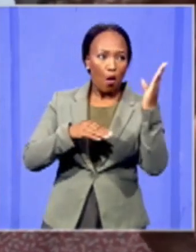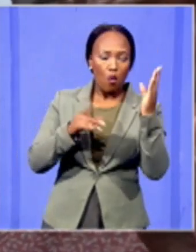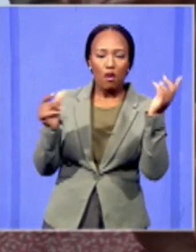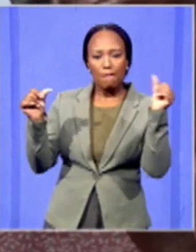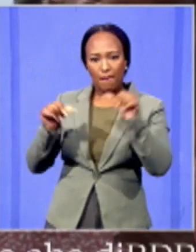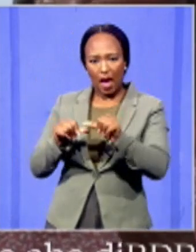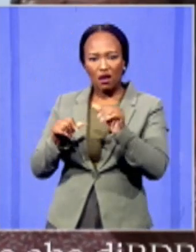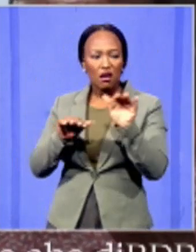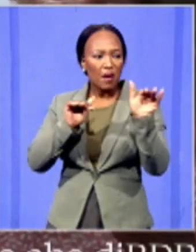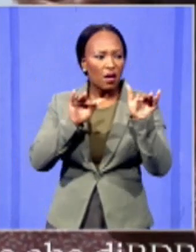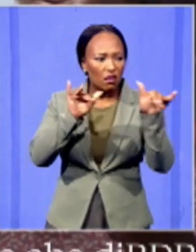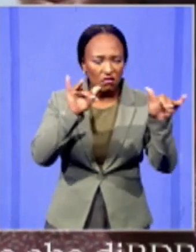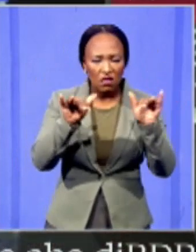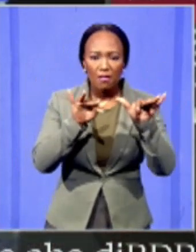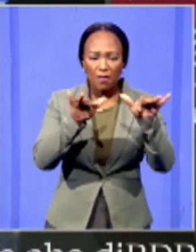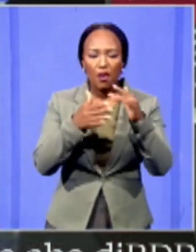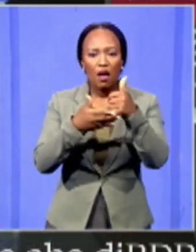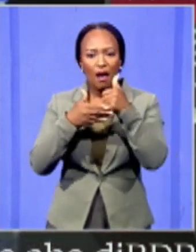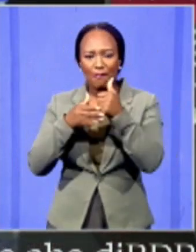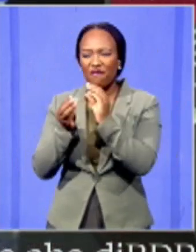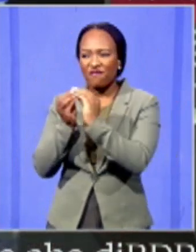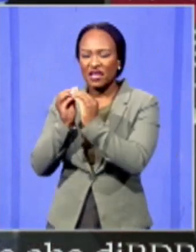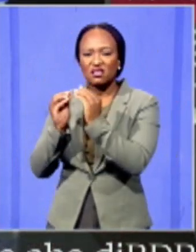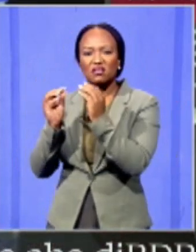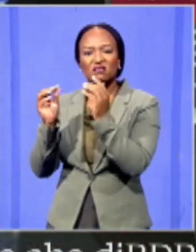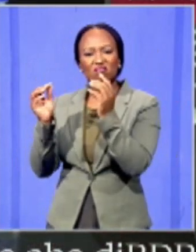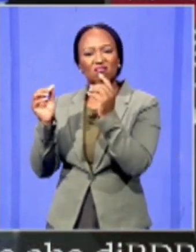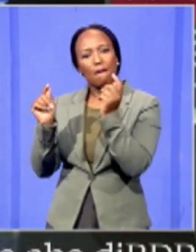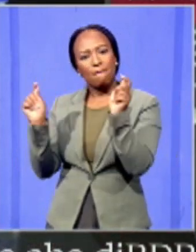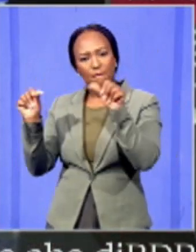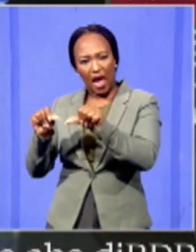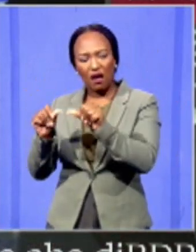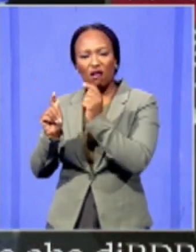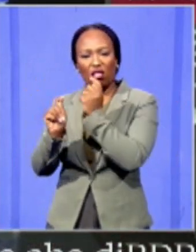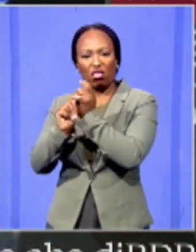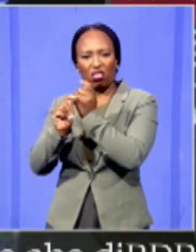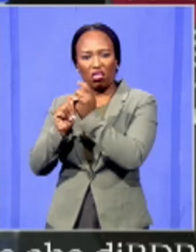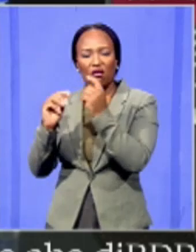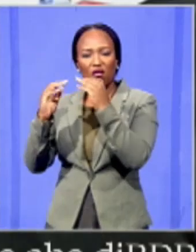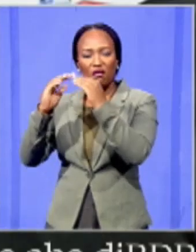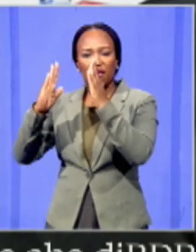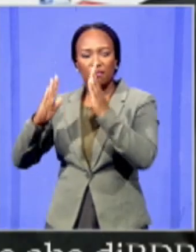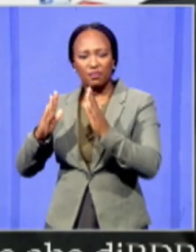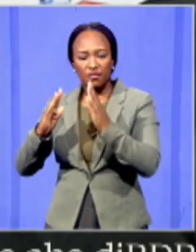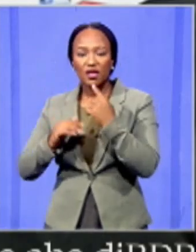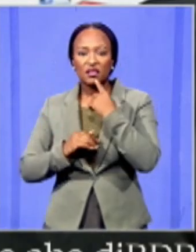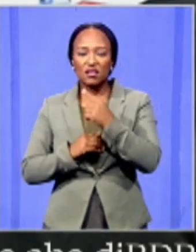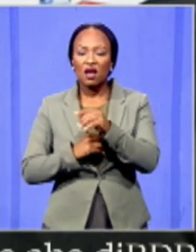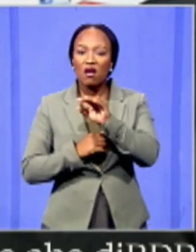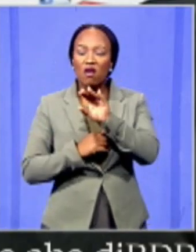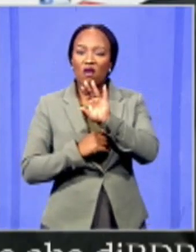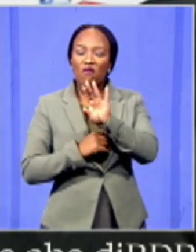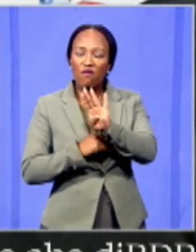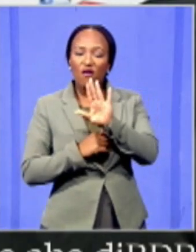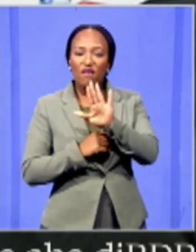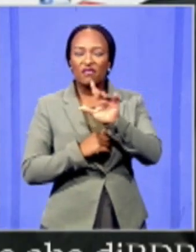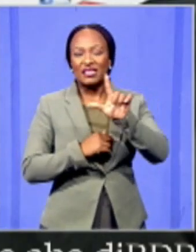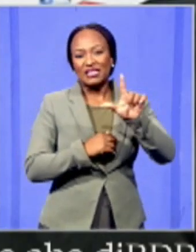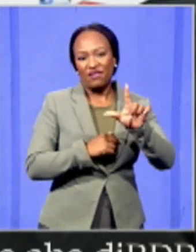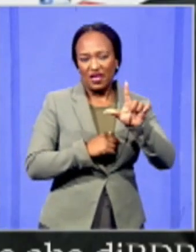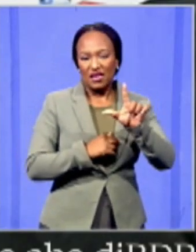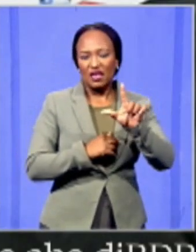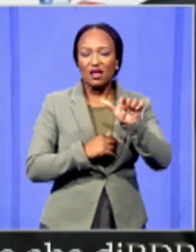straat ba nthusa go tloga ga mokhukhu go aga. Ba komishene ya ditshwanelo tsa botho ba re ba amogetse dingongora di le 457 le melato